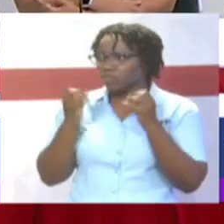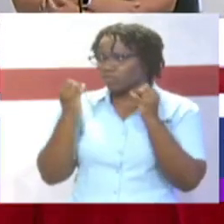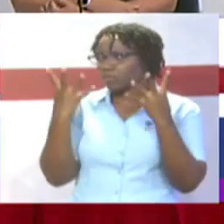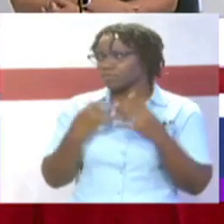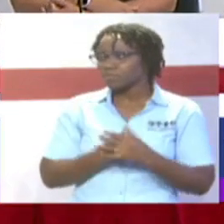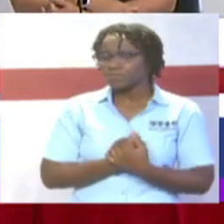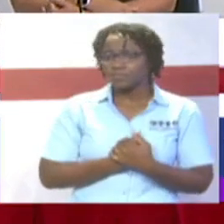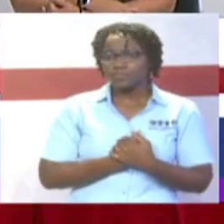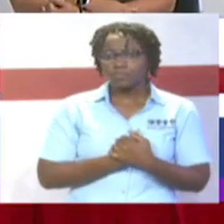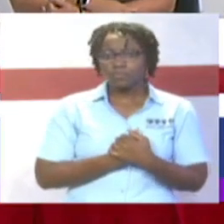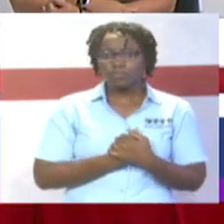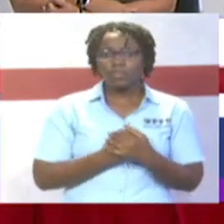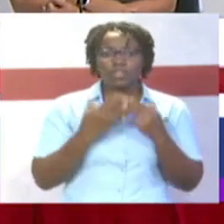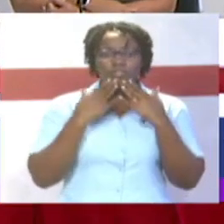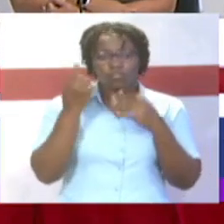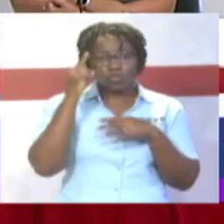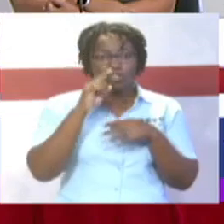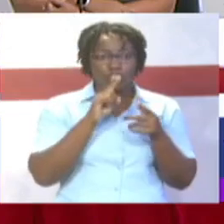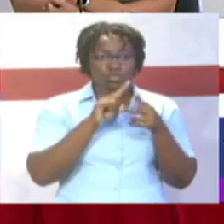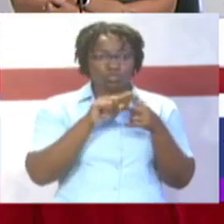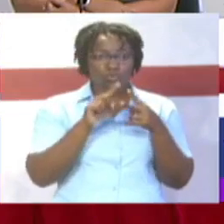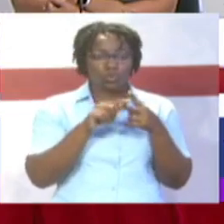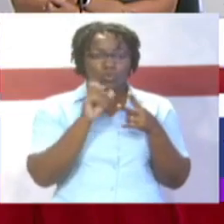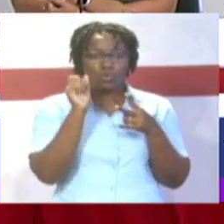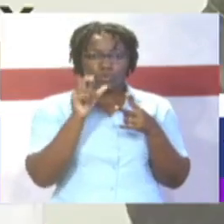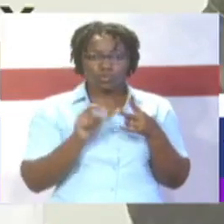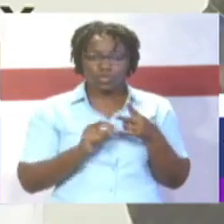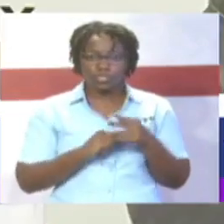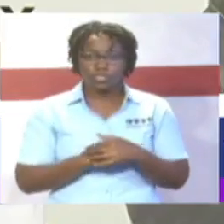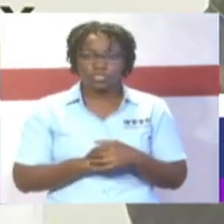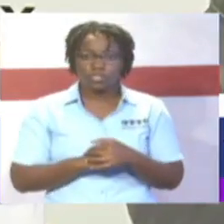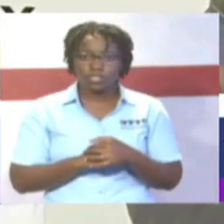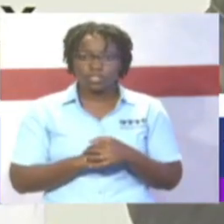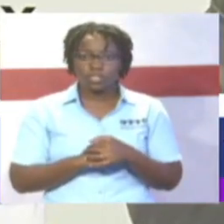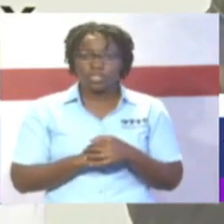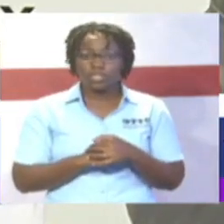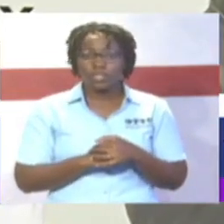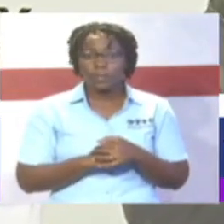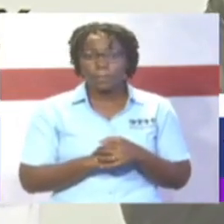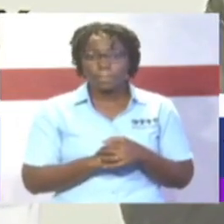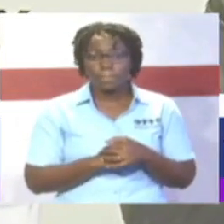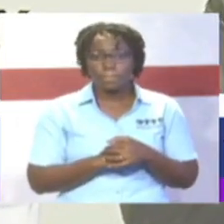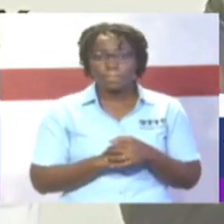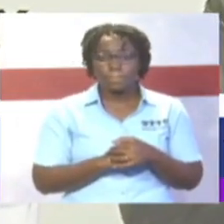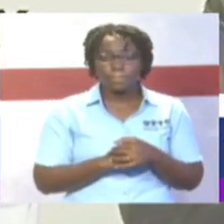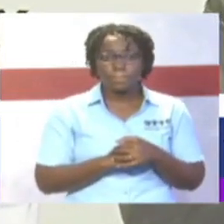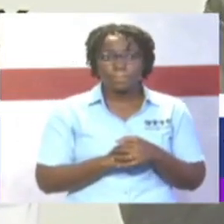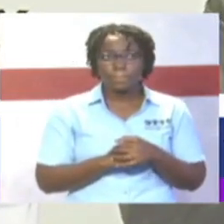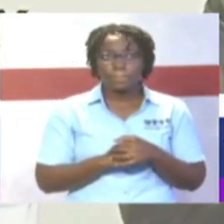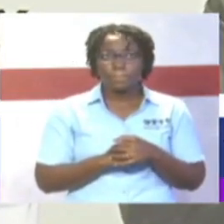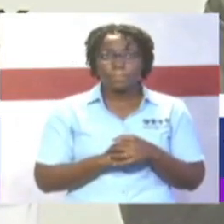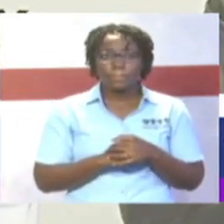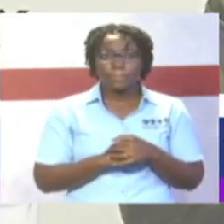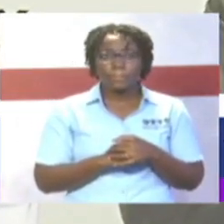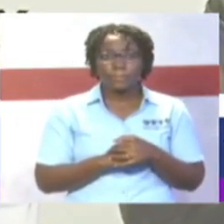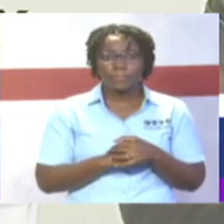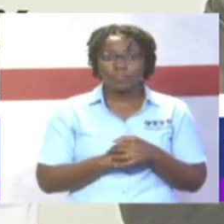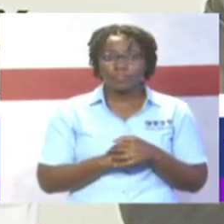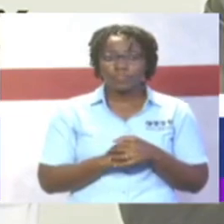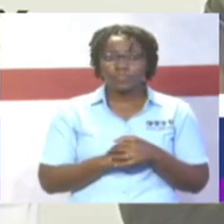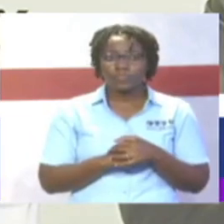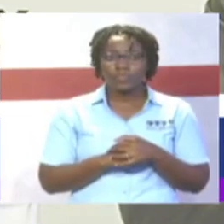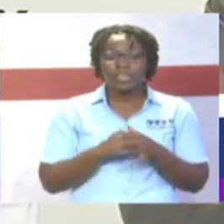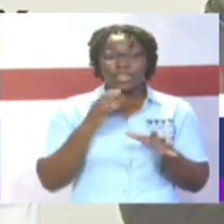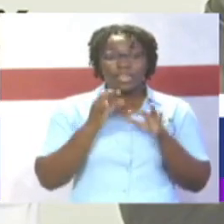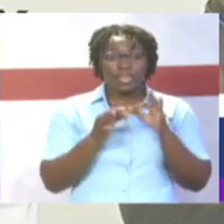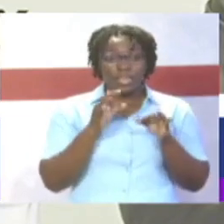Okay, thank you for the 2 questions. I think I will go in reverse order. If the demands of travel for